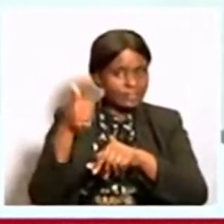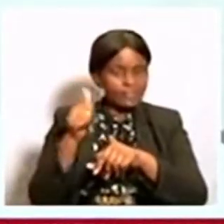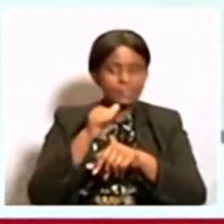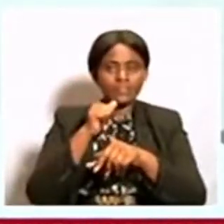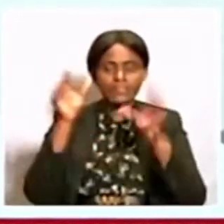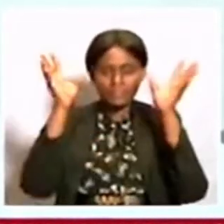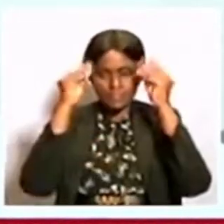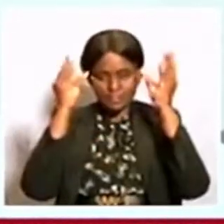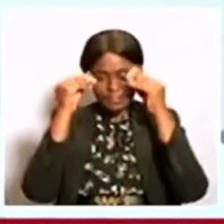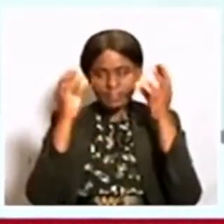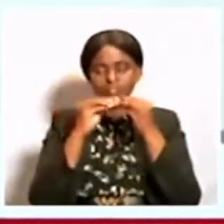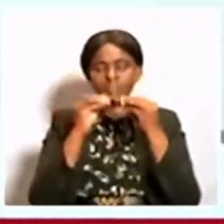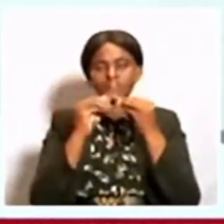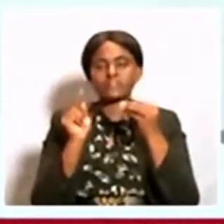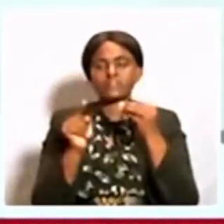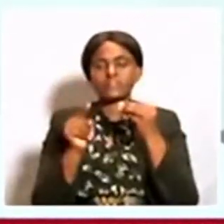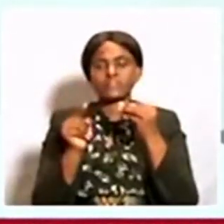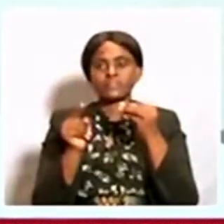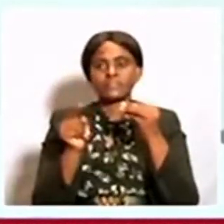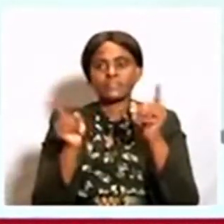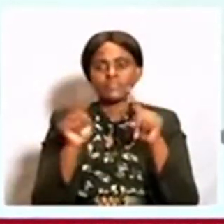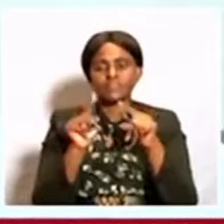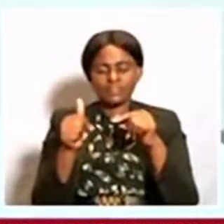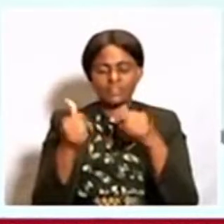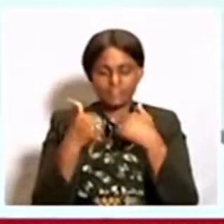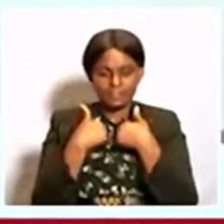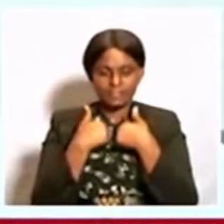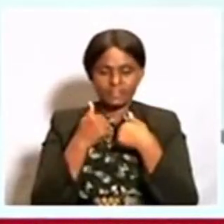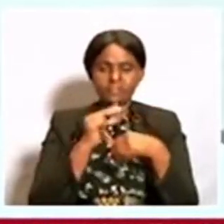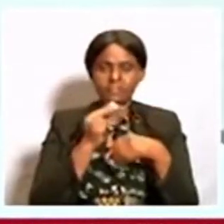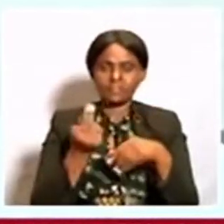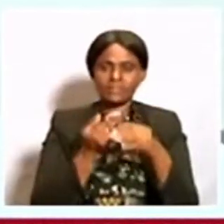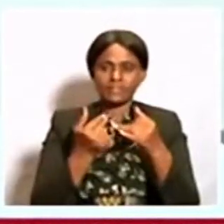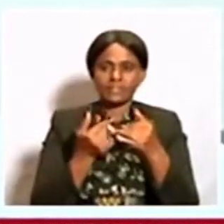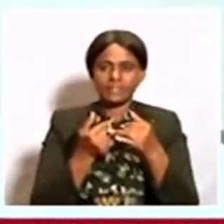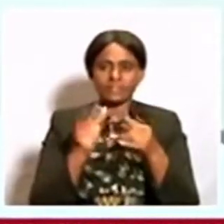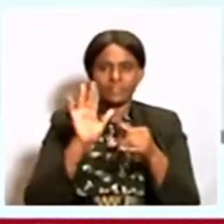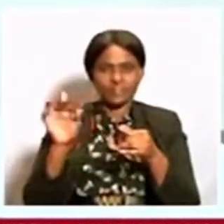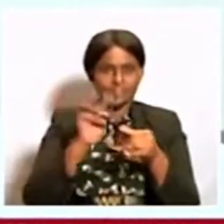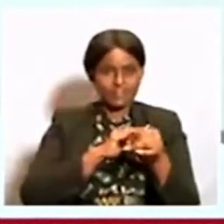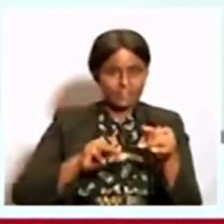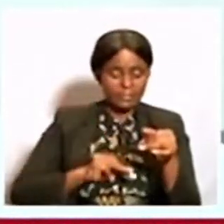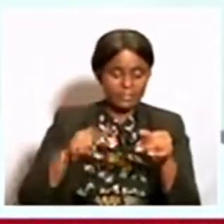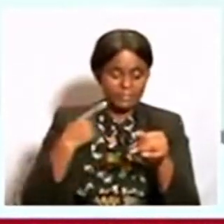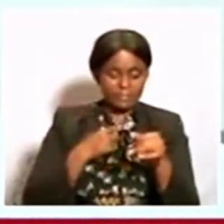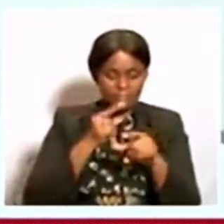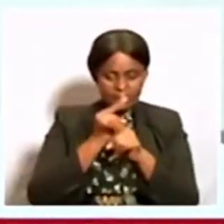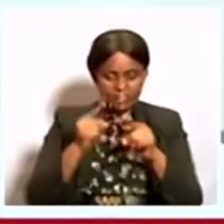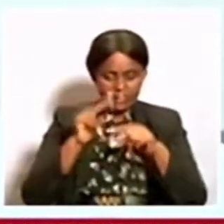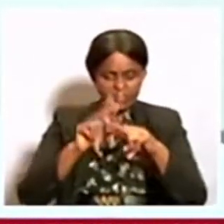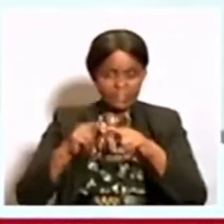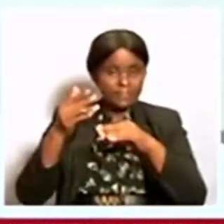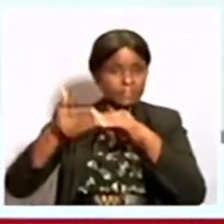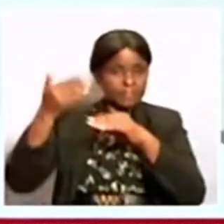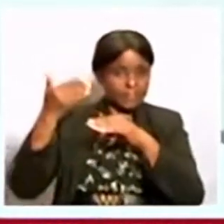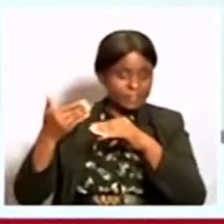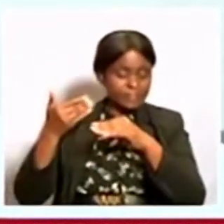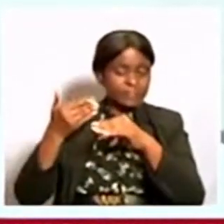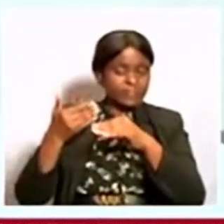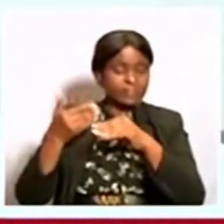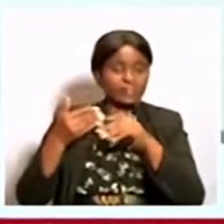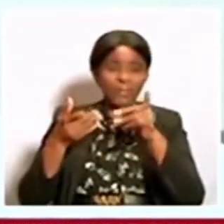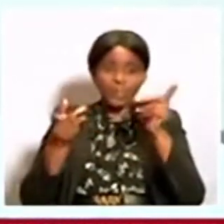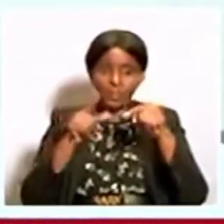technocrats. When they are rating us, your member of parliament is just seated behind there. When they are rating